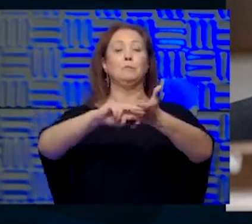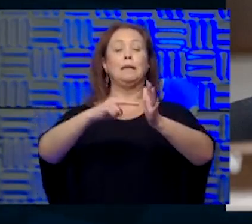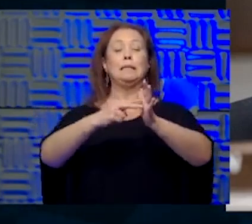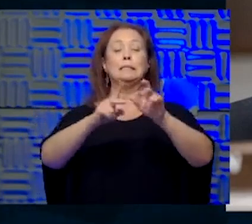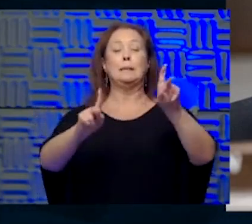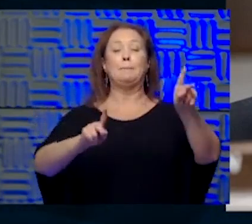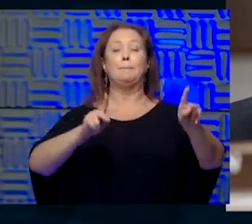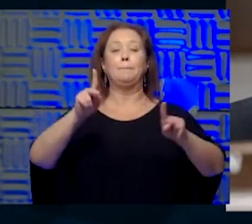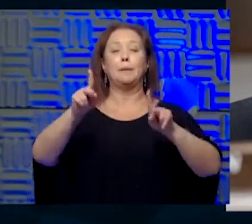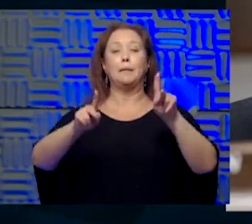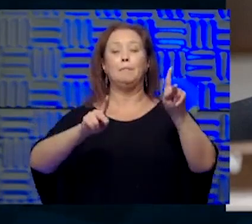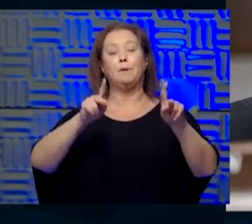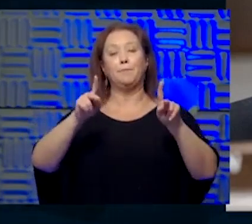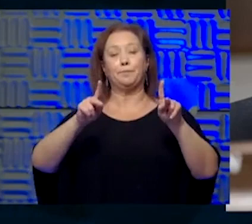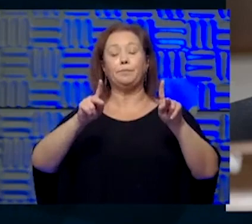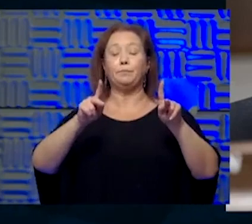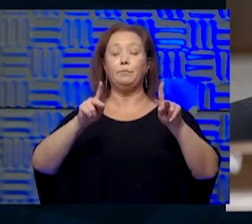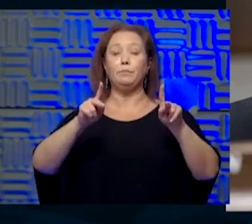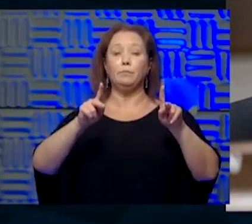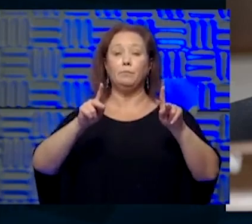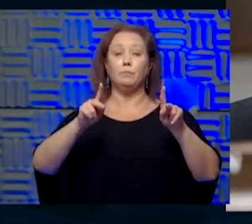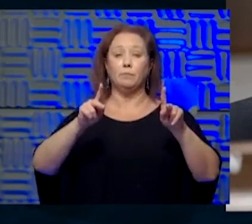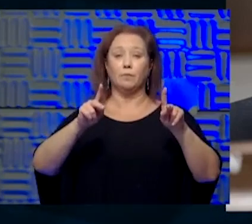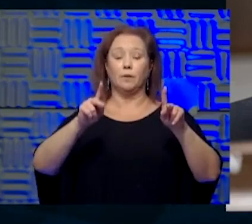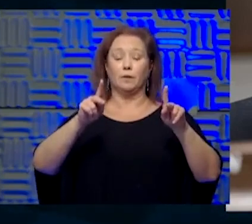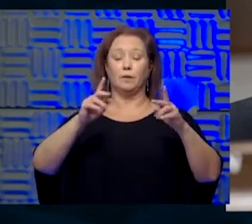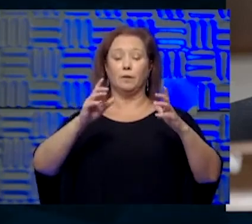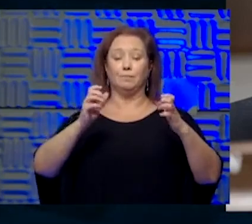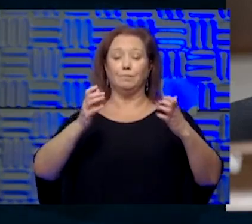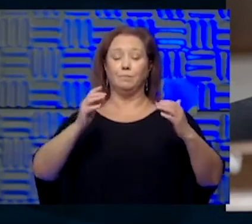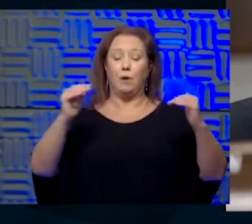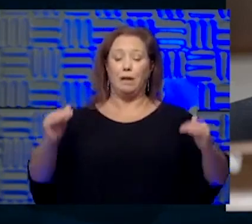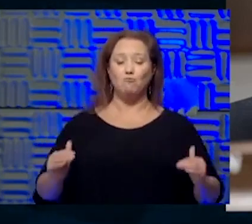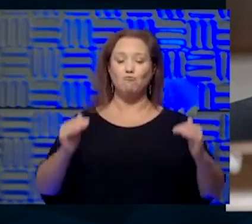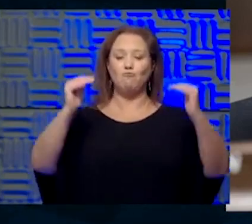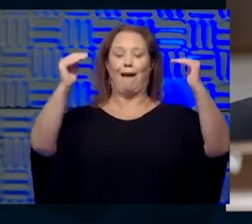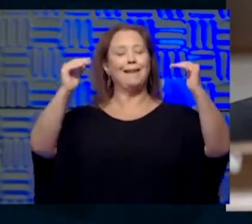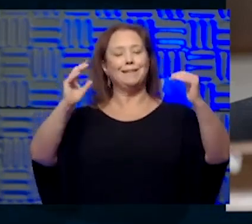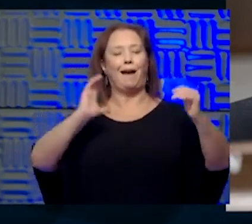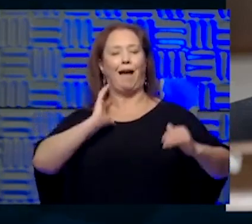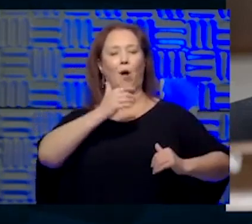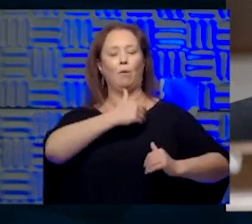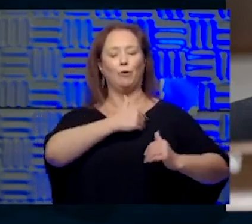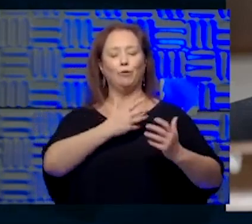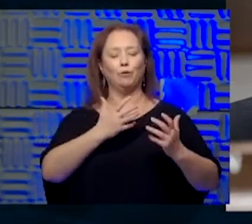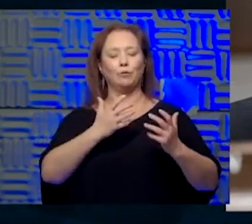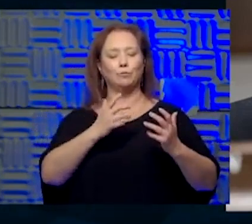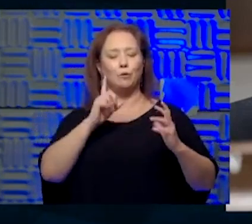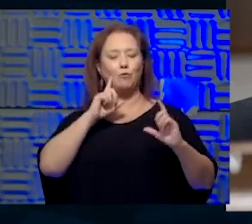people, at least to some degree and often arise to the occasion. But it is different.